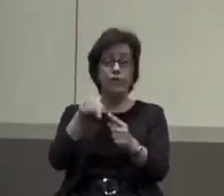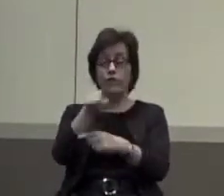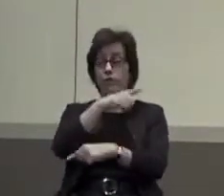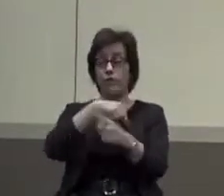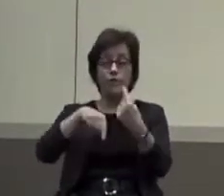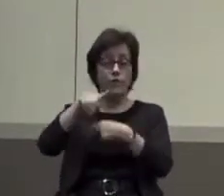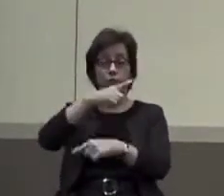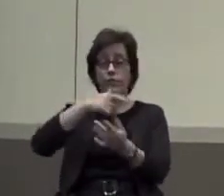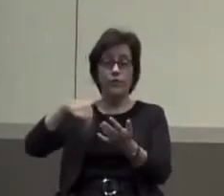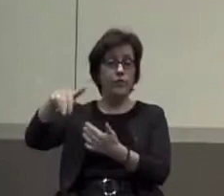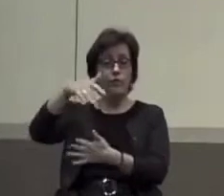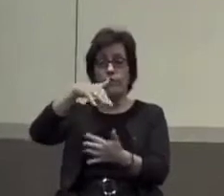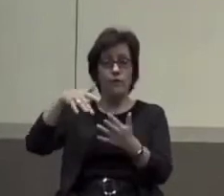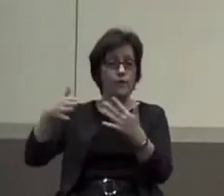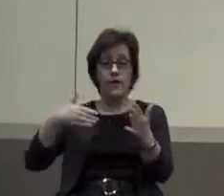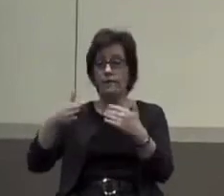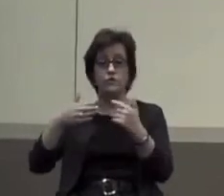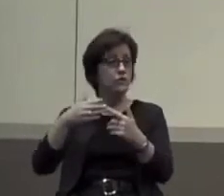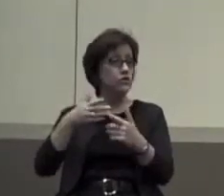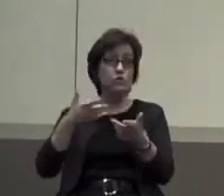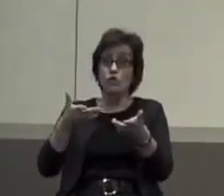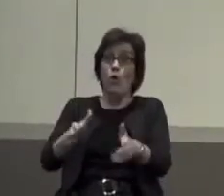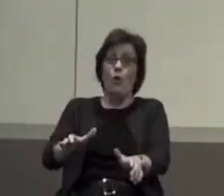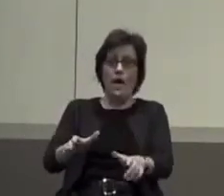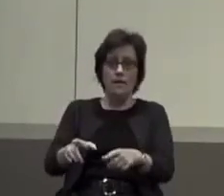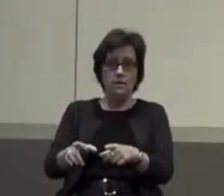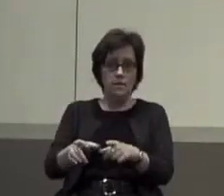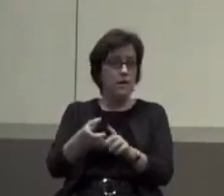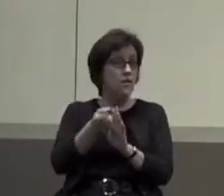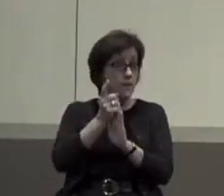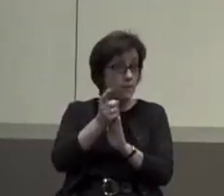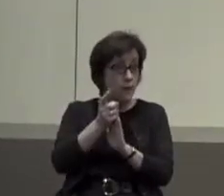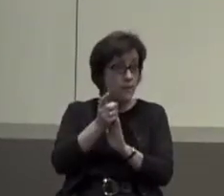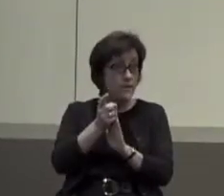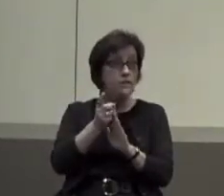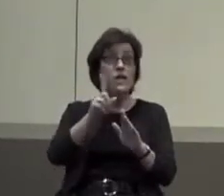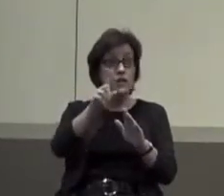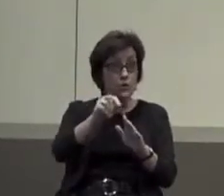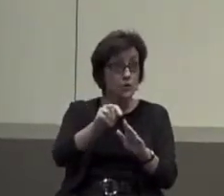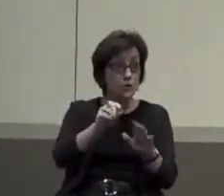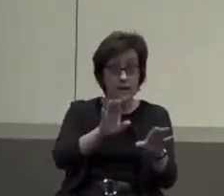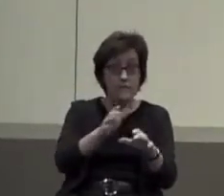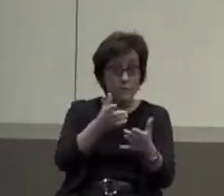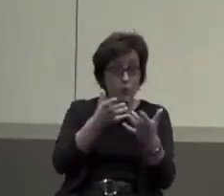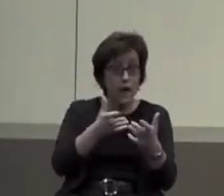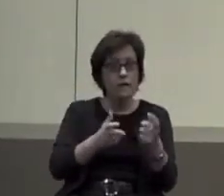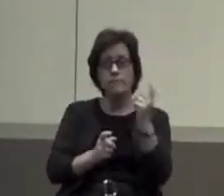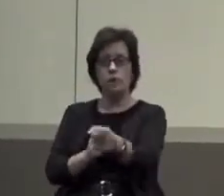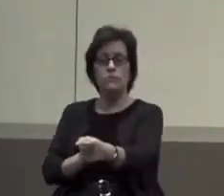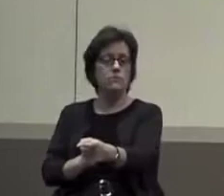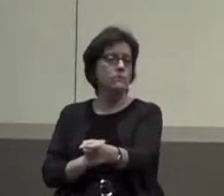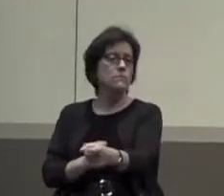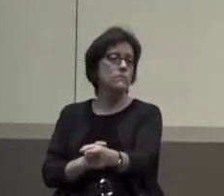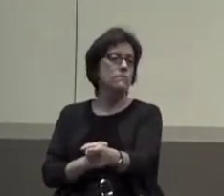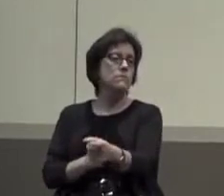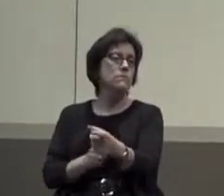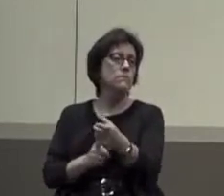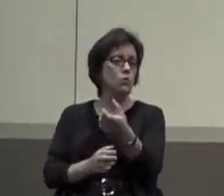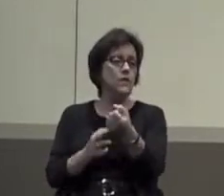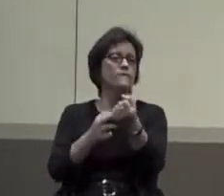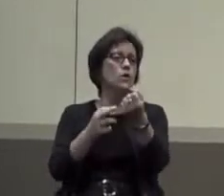or doing whatever it is you don't want them to do, the moment that they do the behavior that you want, then you can reinforce